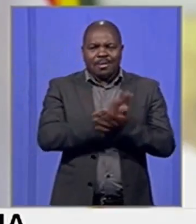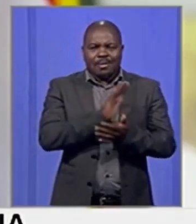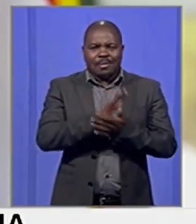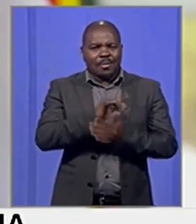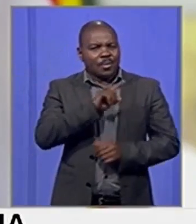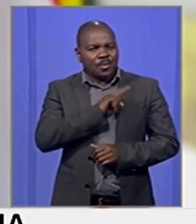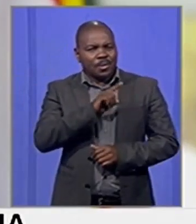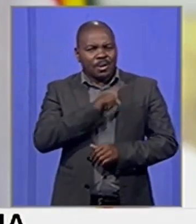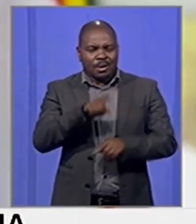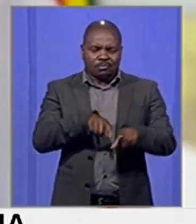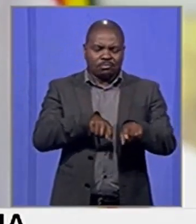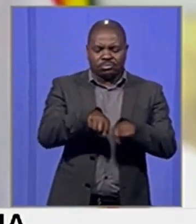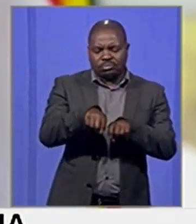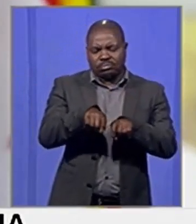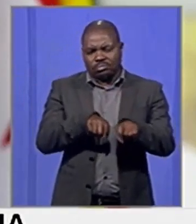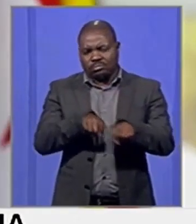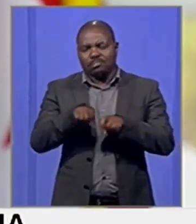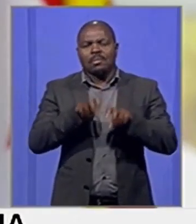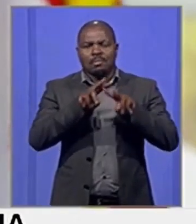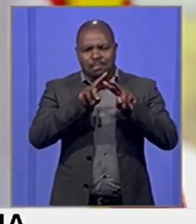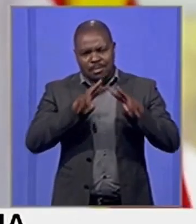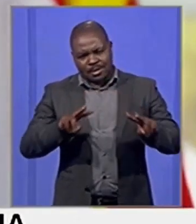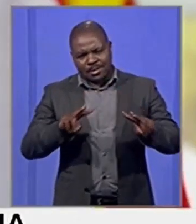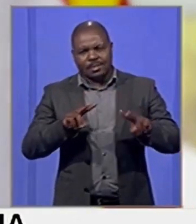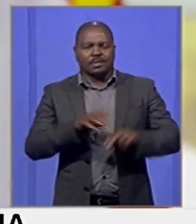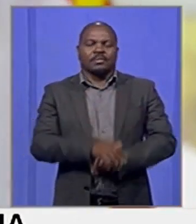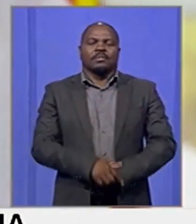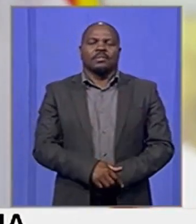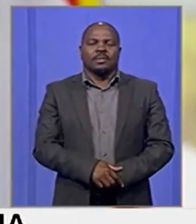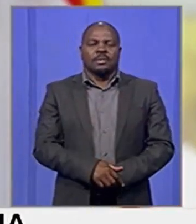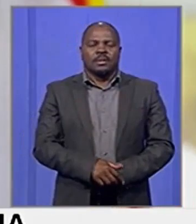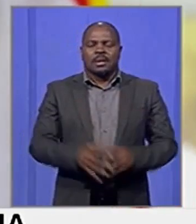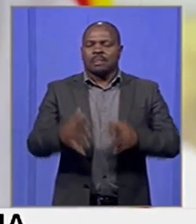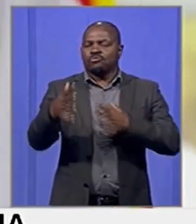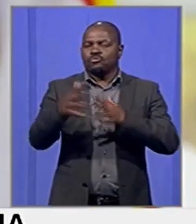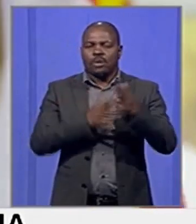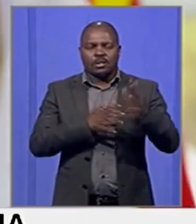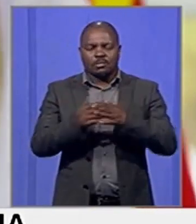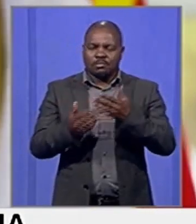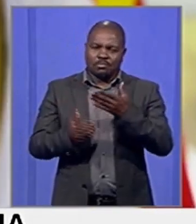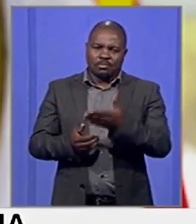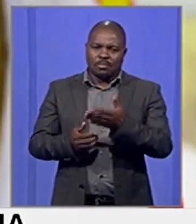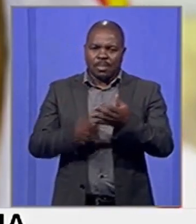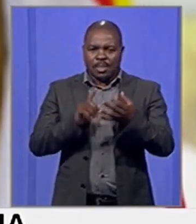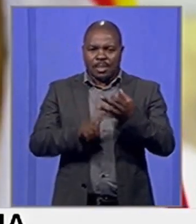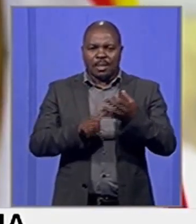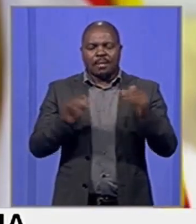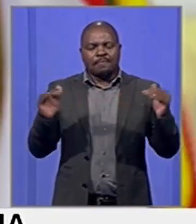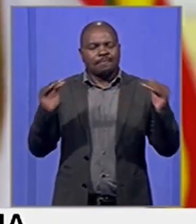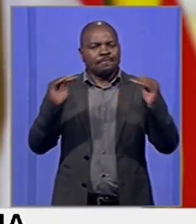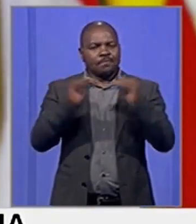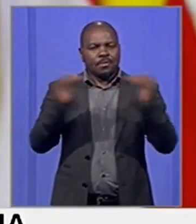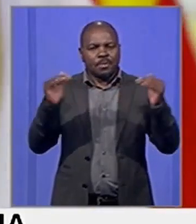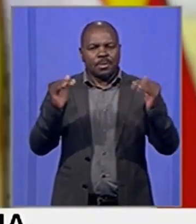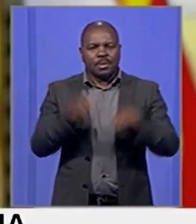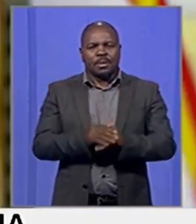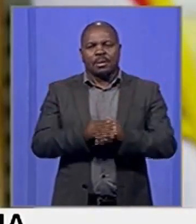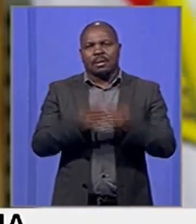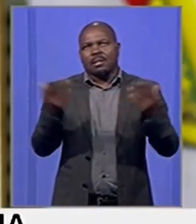was run peacefully, transparently, and fairly,